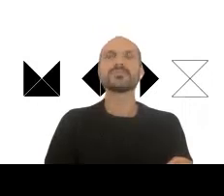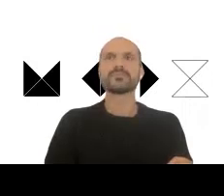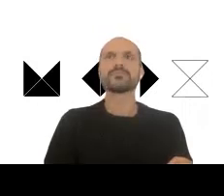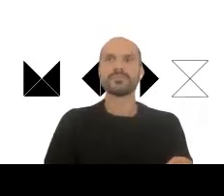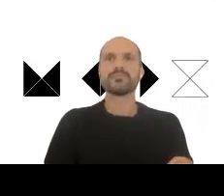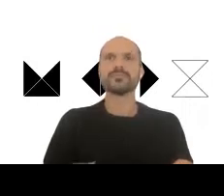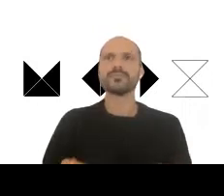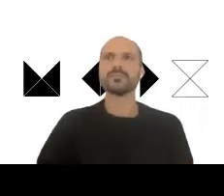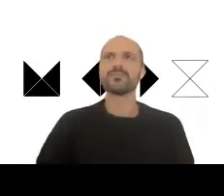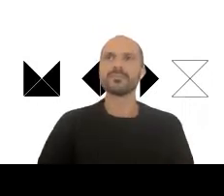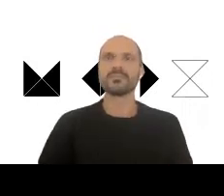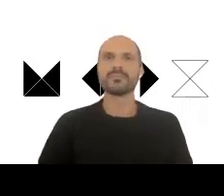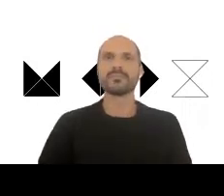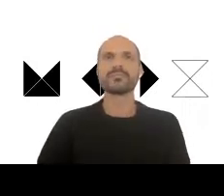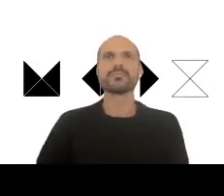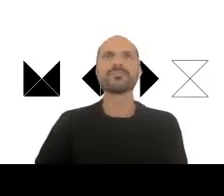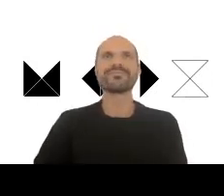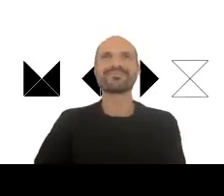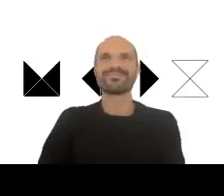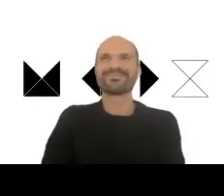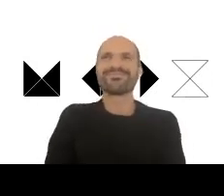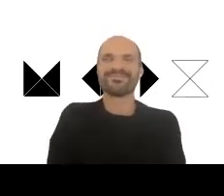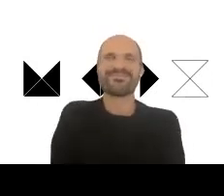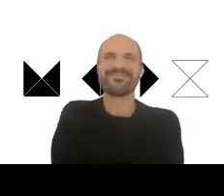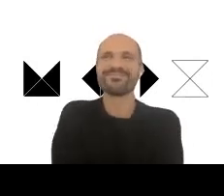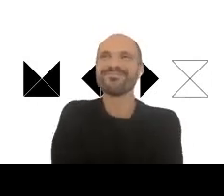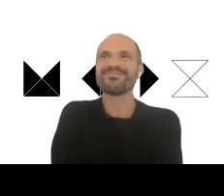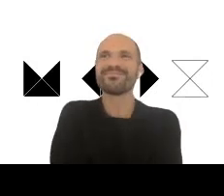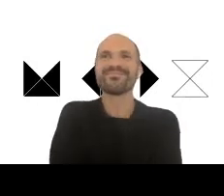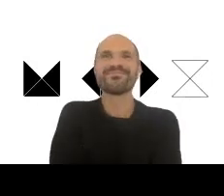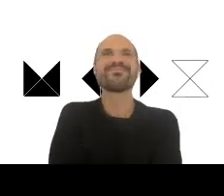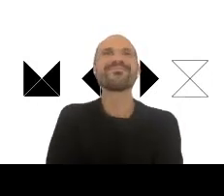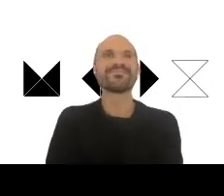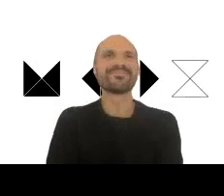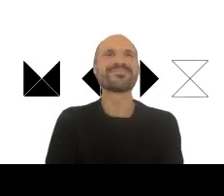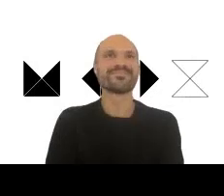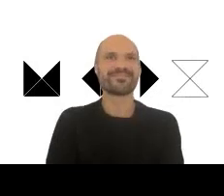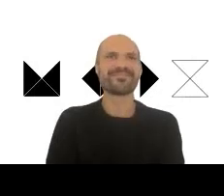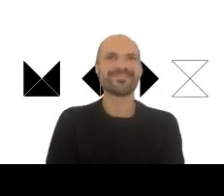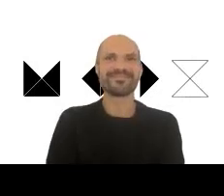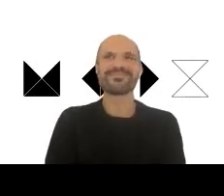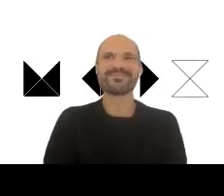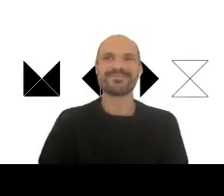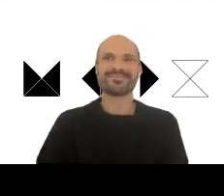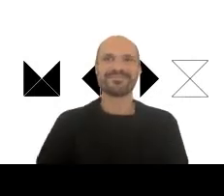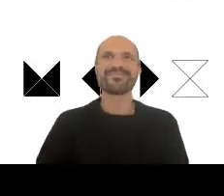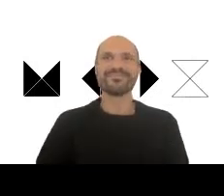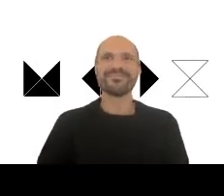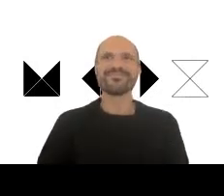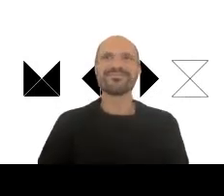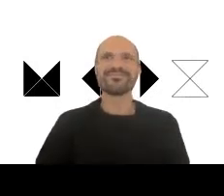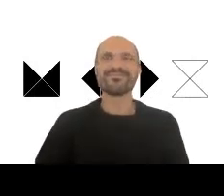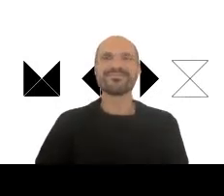themselves. And then I just have a last slide, and it's just to remind us about our global goals.